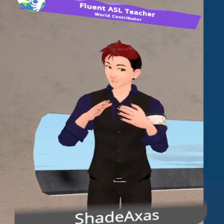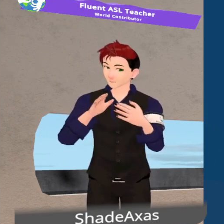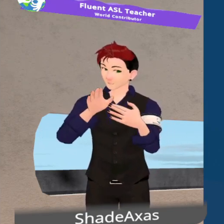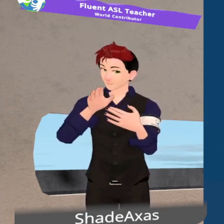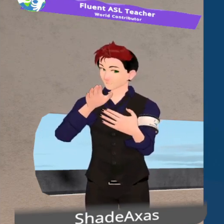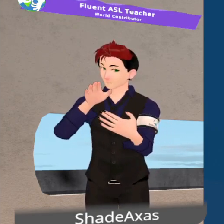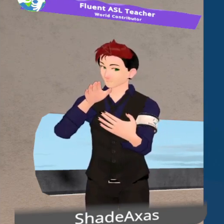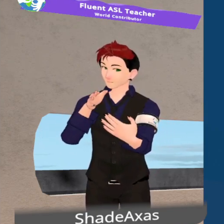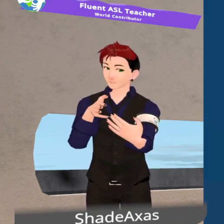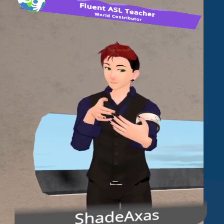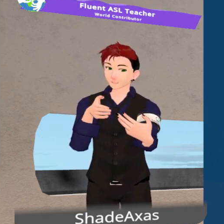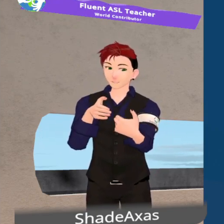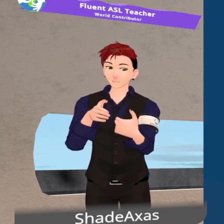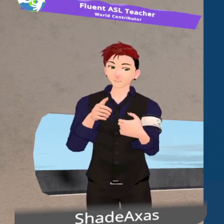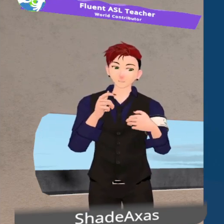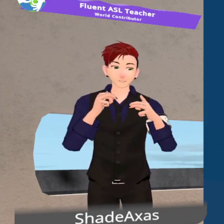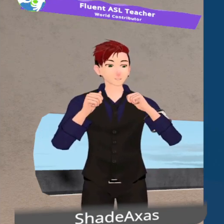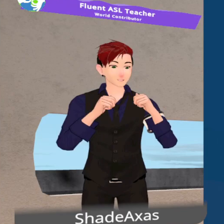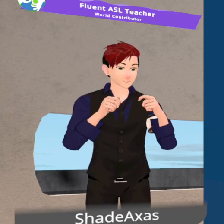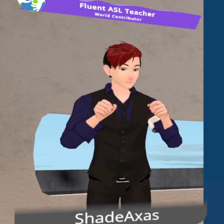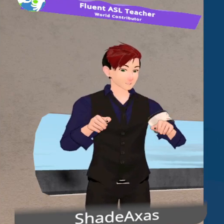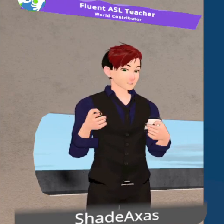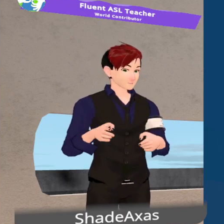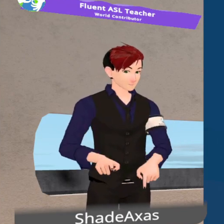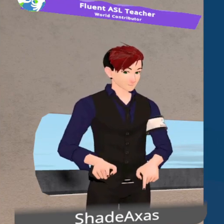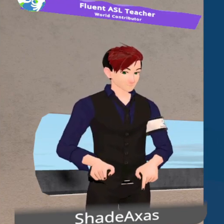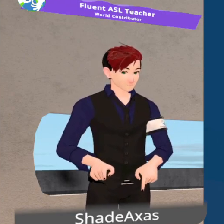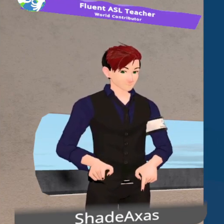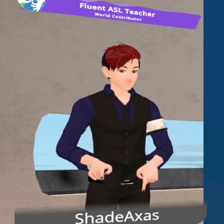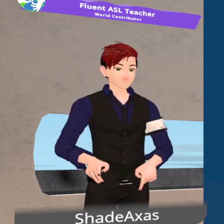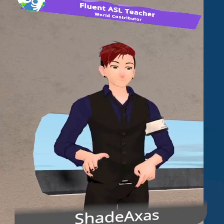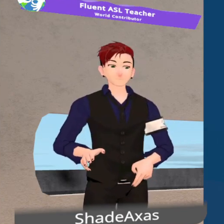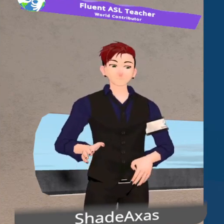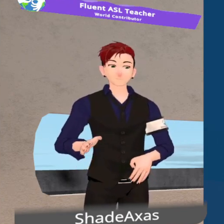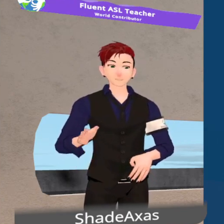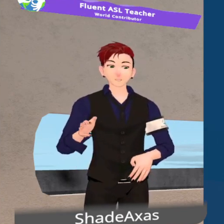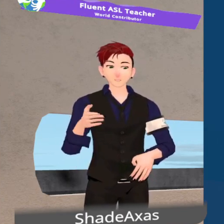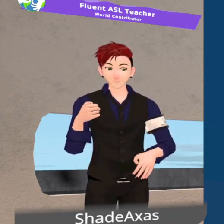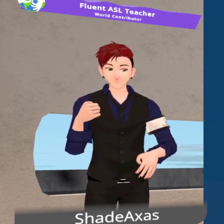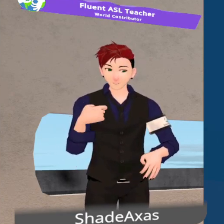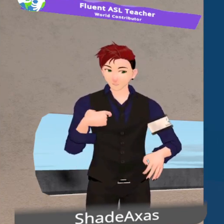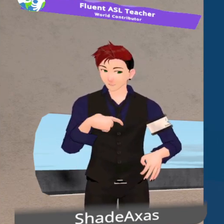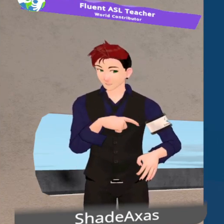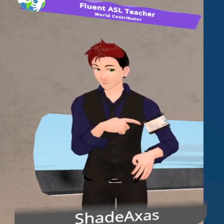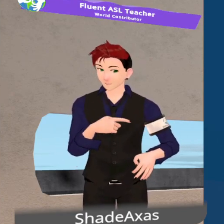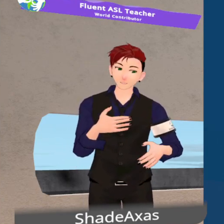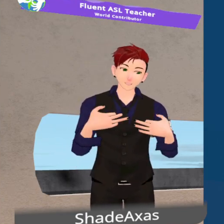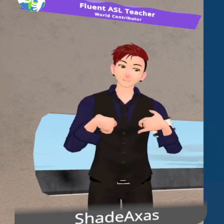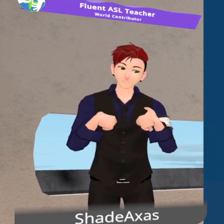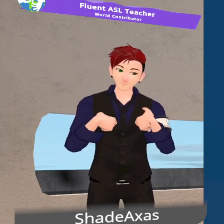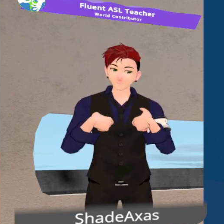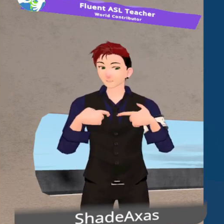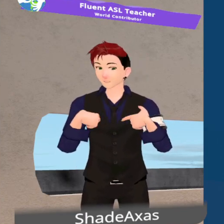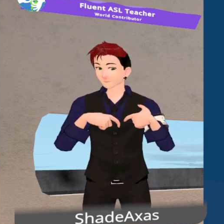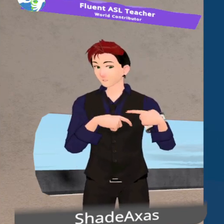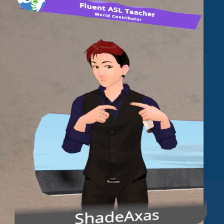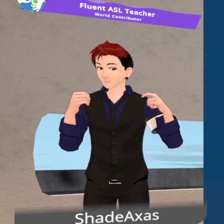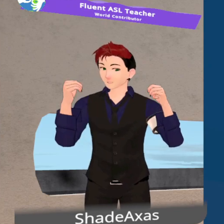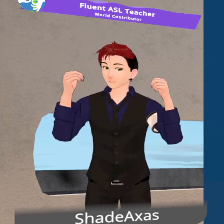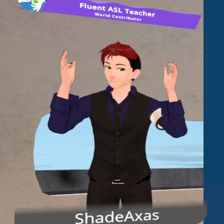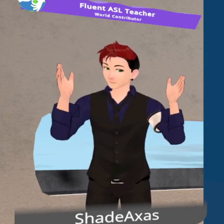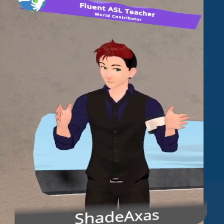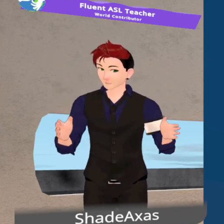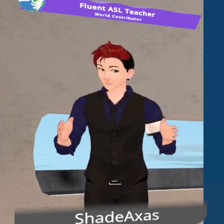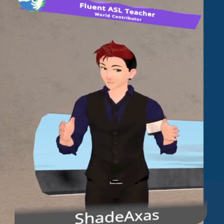So it is just bringing down to a level where communication can happen. So we as, not me, but